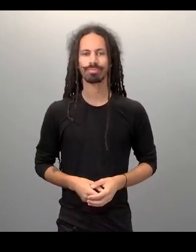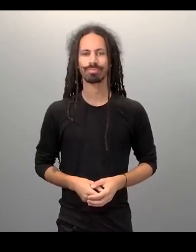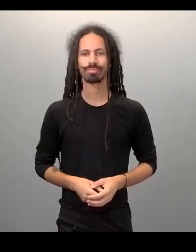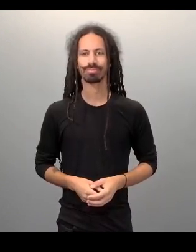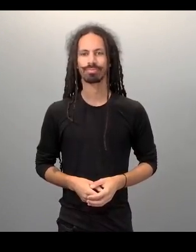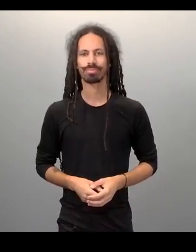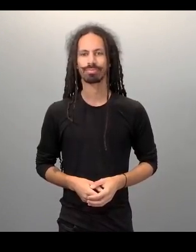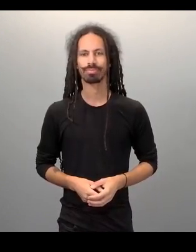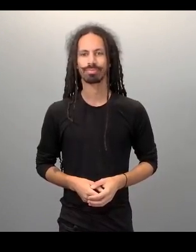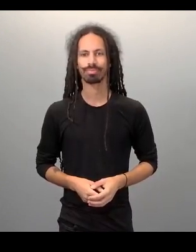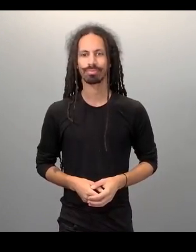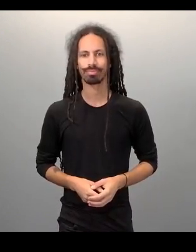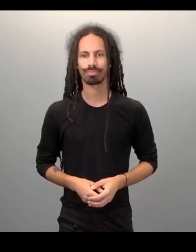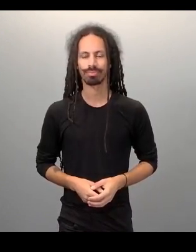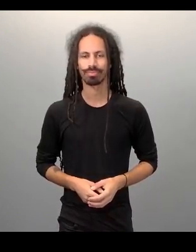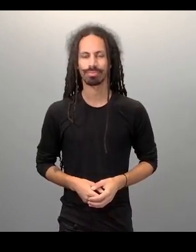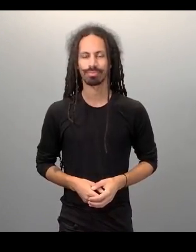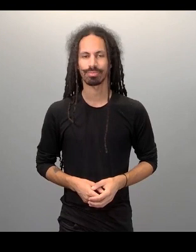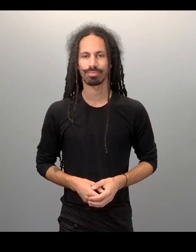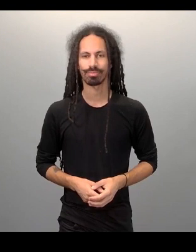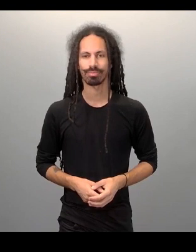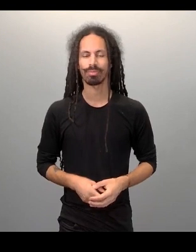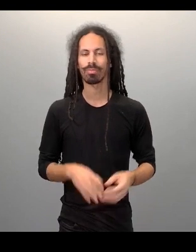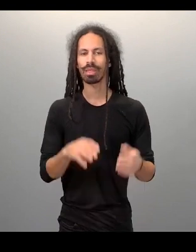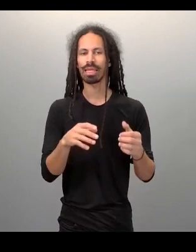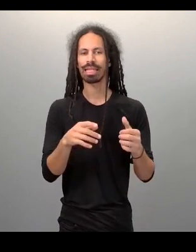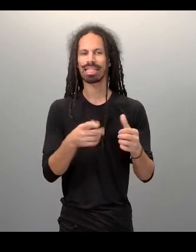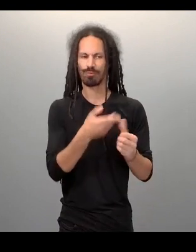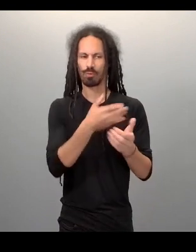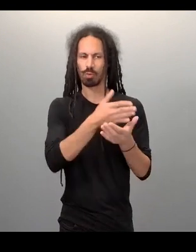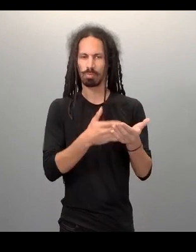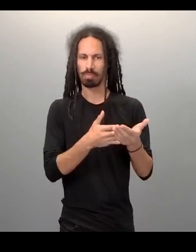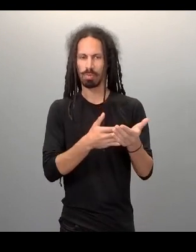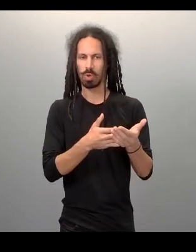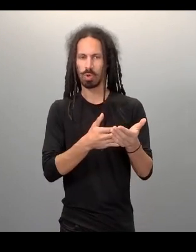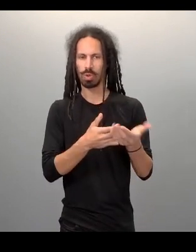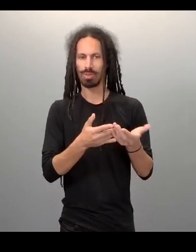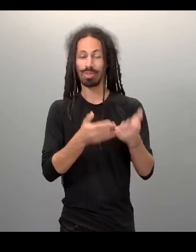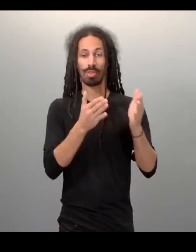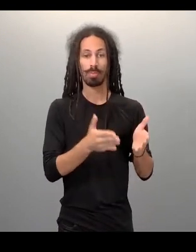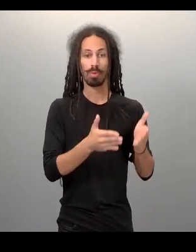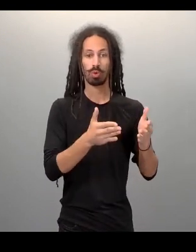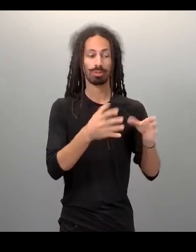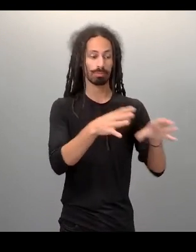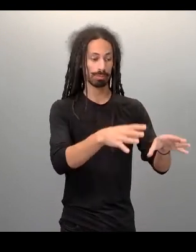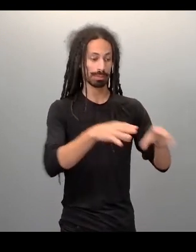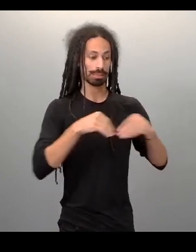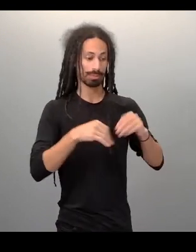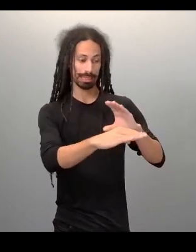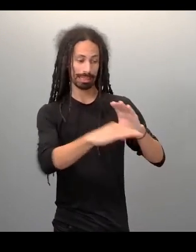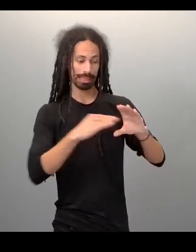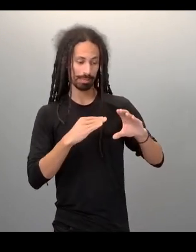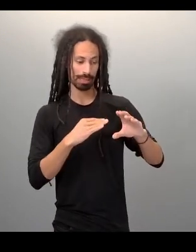section. It's the first part that the recipient gets about what this email is going to be